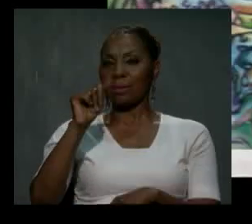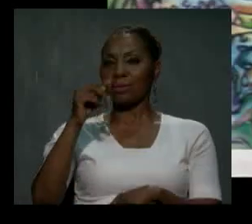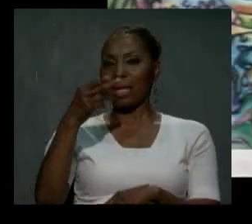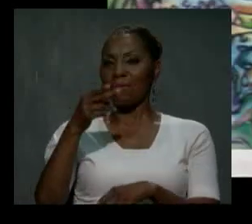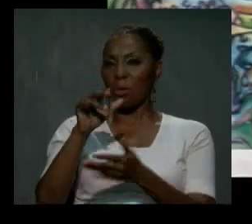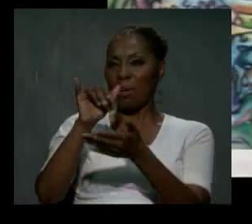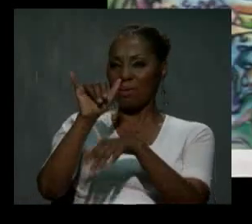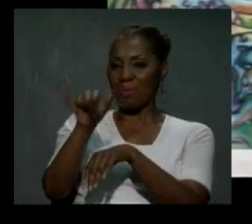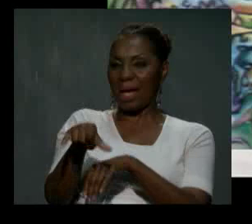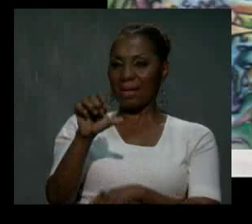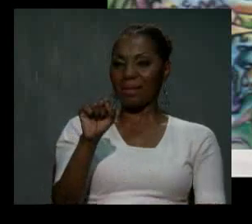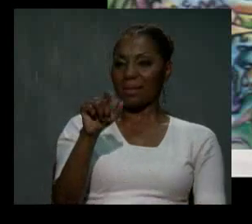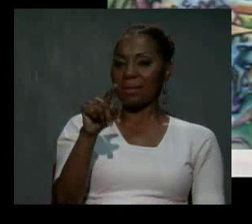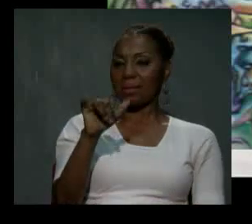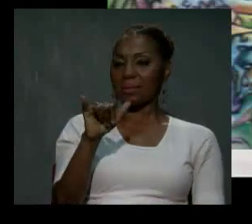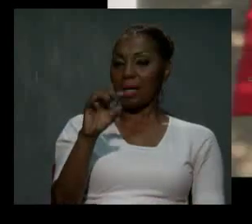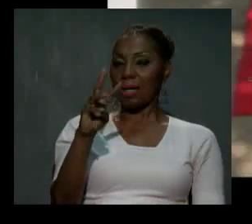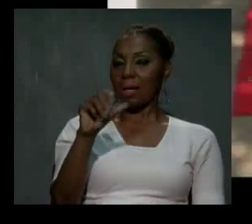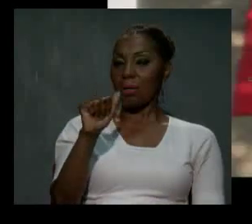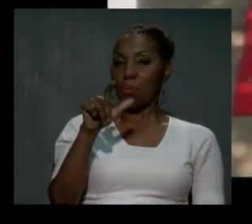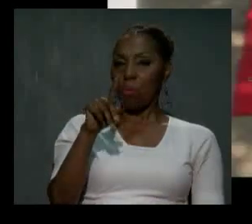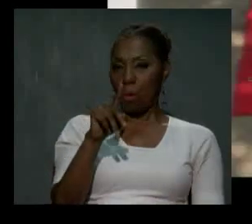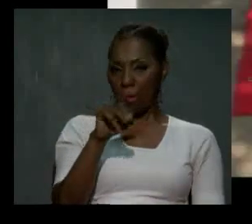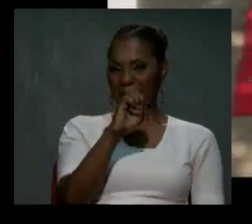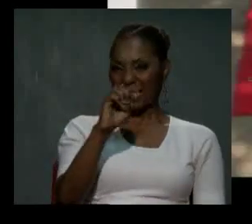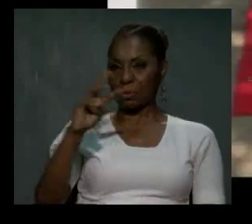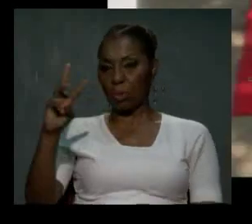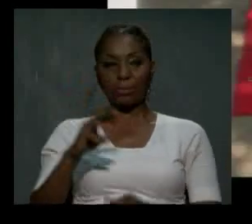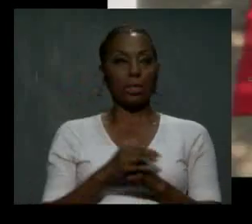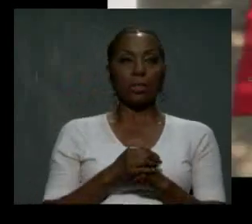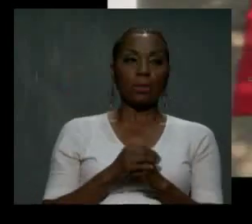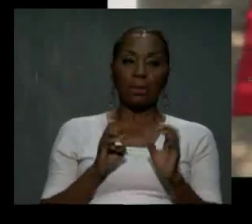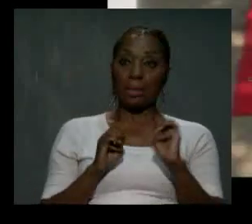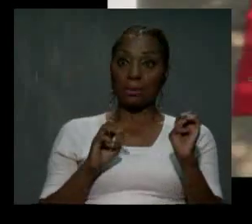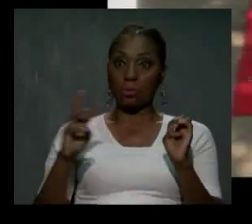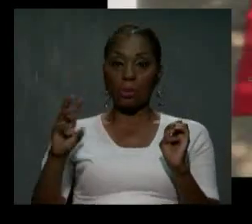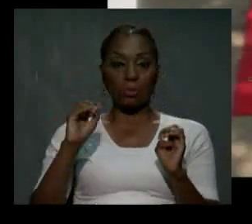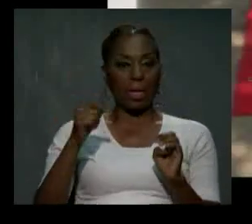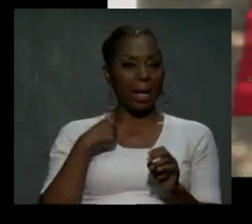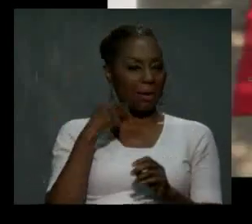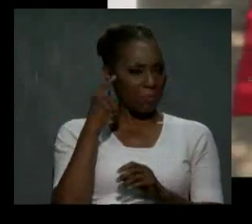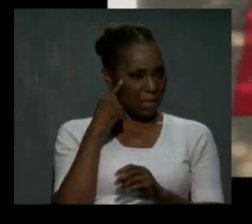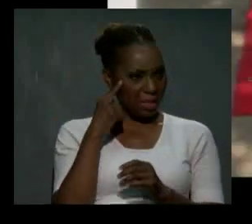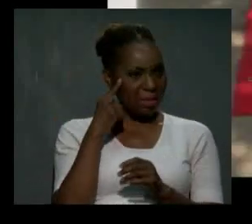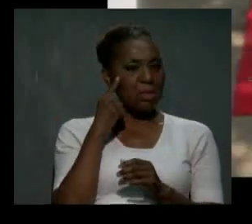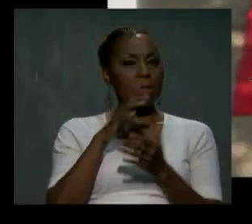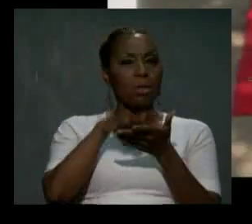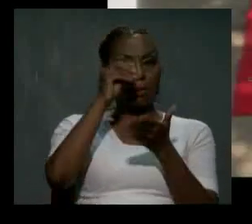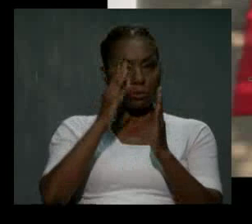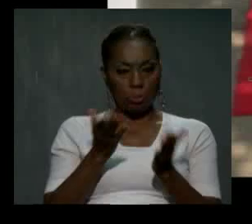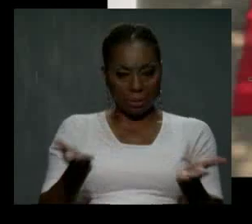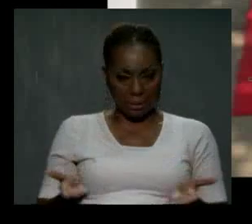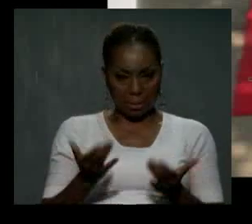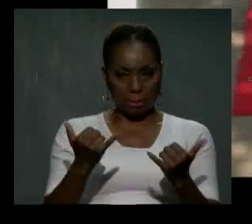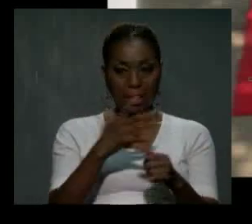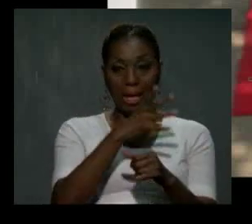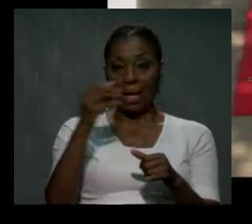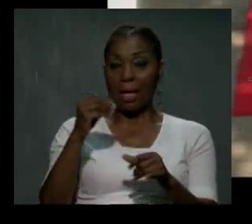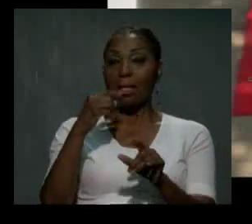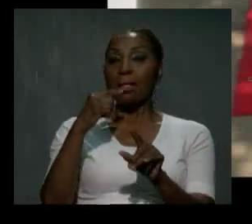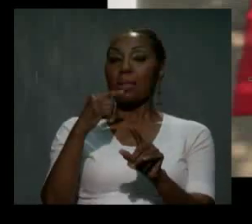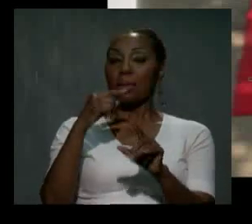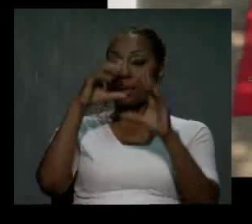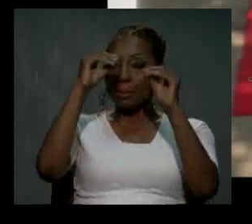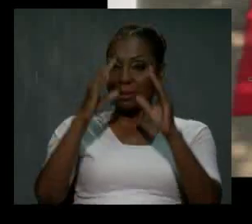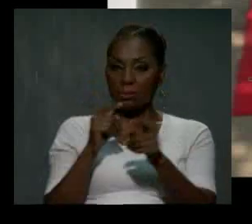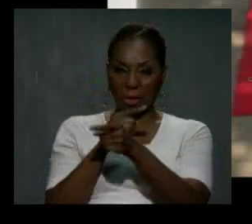that skywalk that's facing east and west. We have, I think, students here today and teachers who have worked on them.